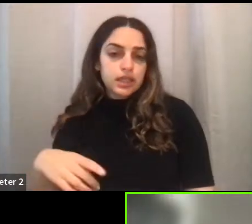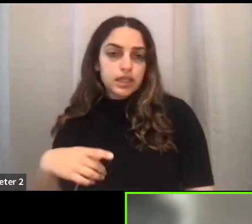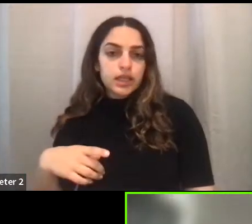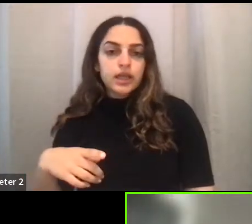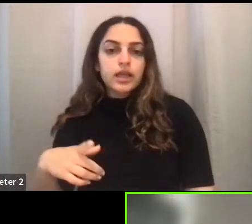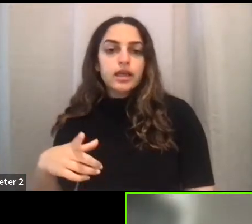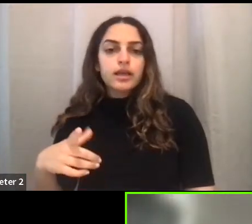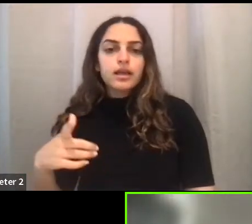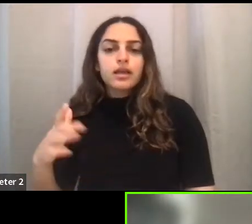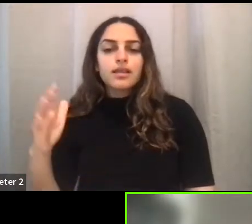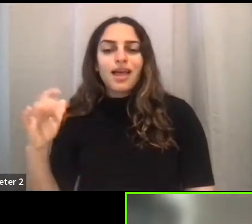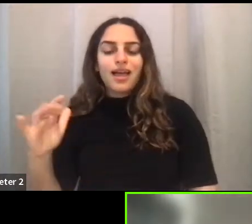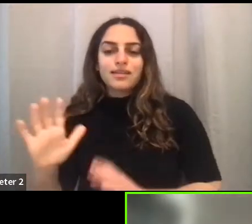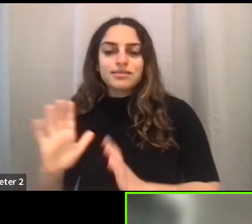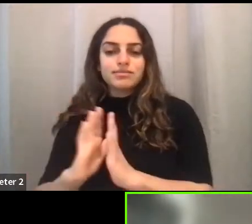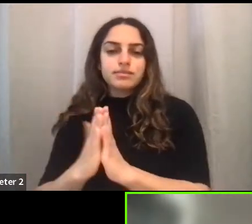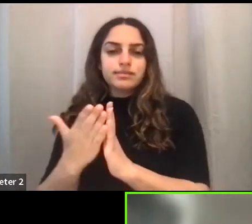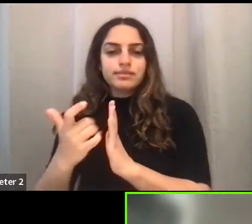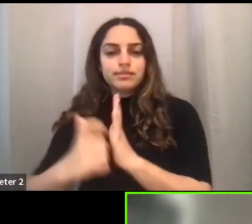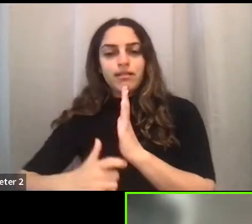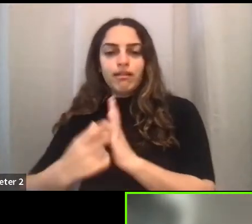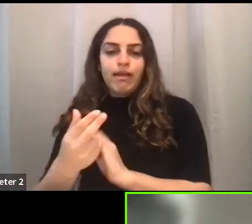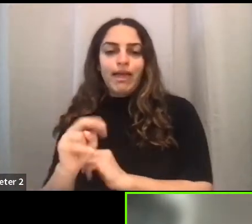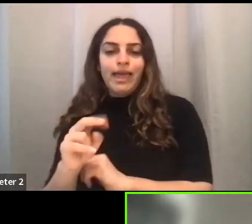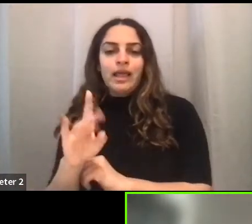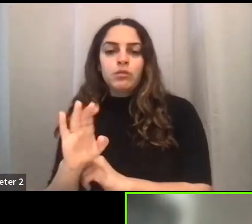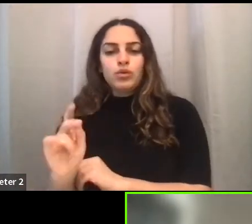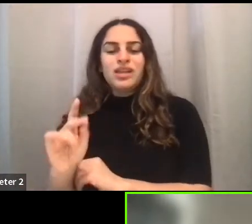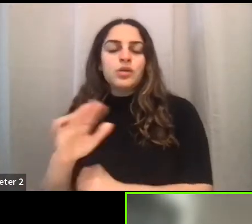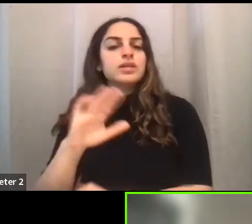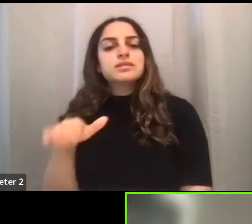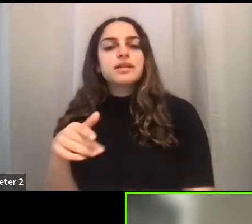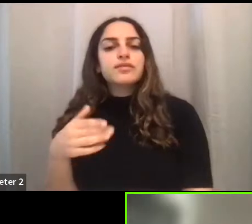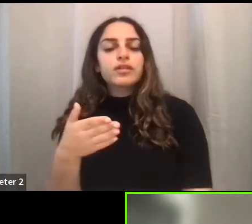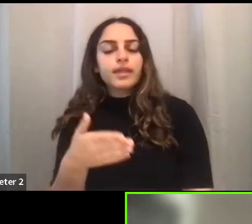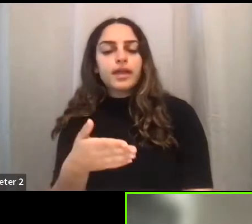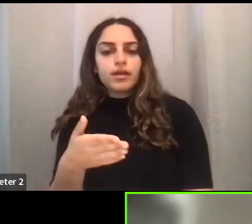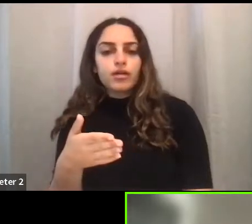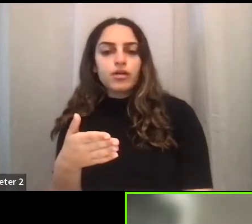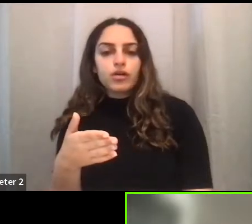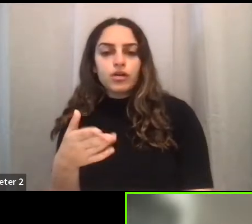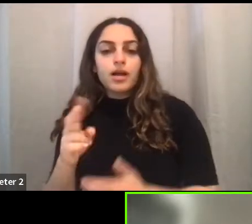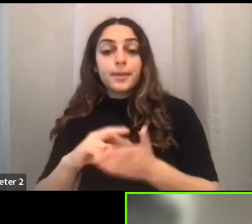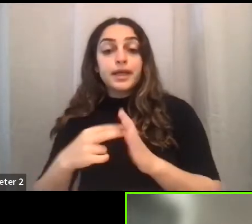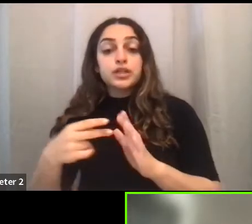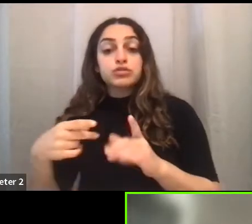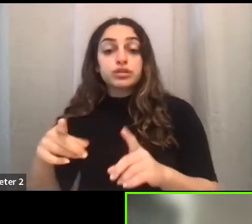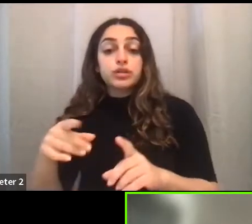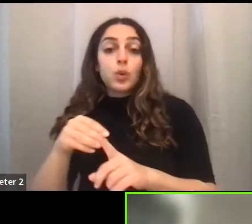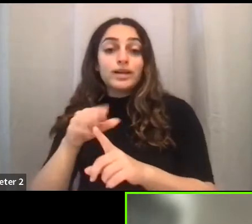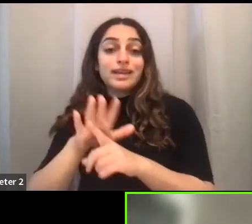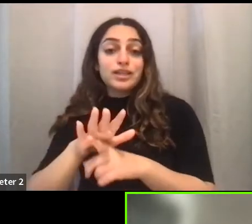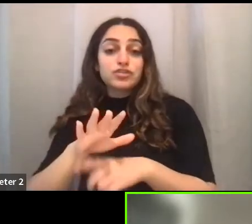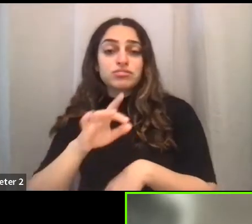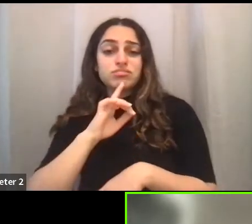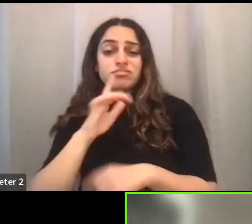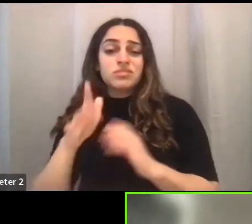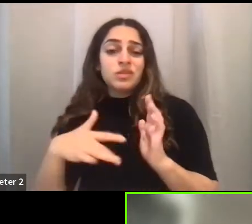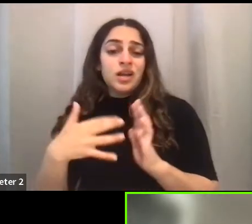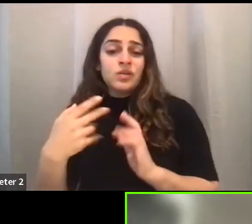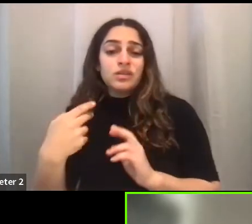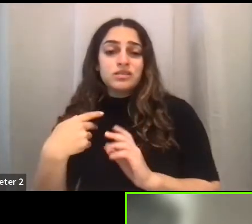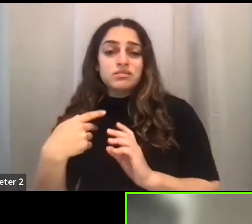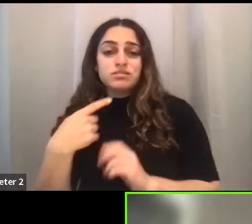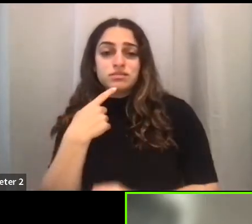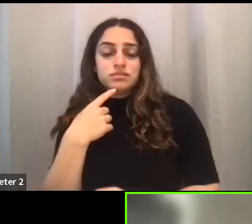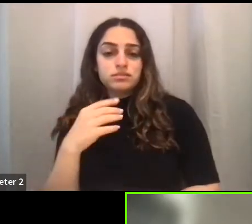their handbook no it was never in the handbook i mean during orientation is rarely ever mentioned